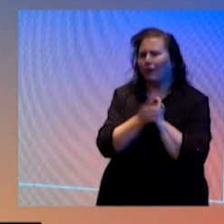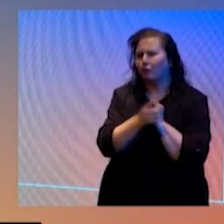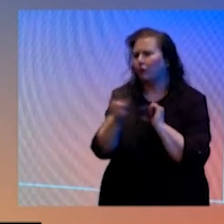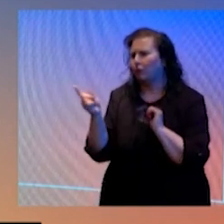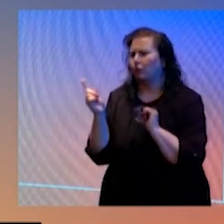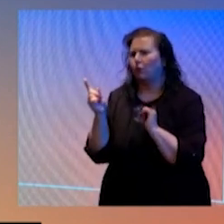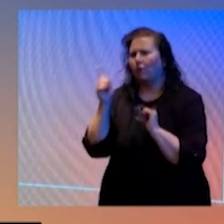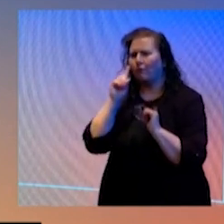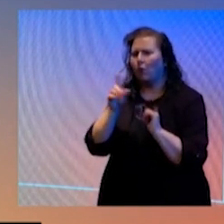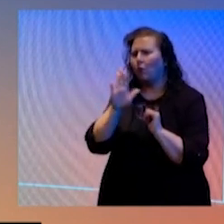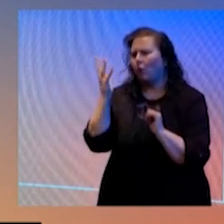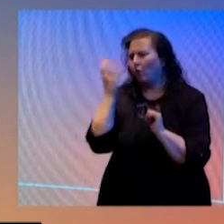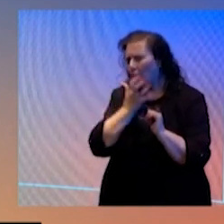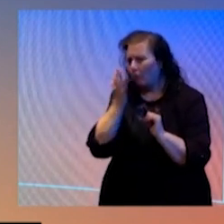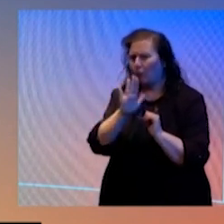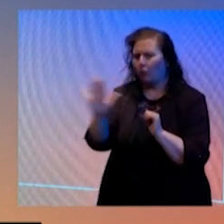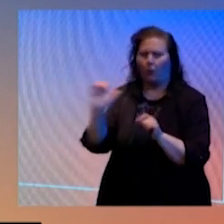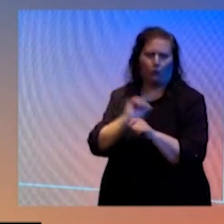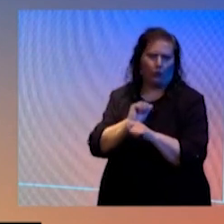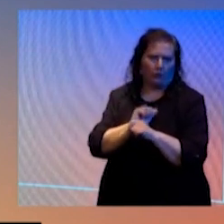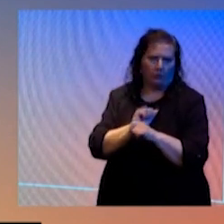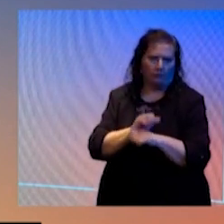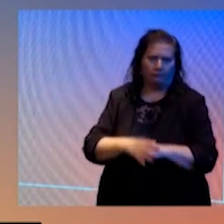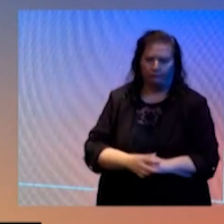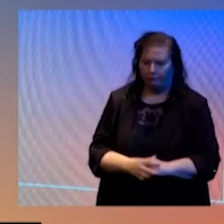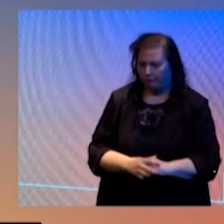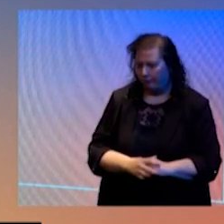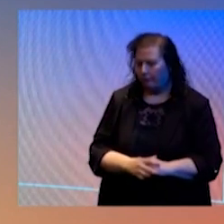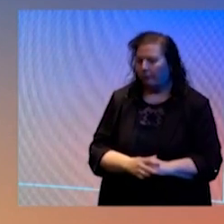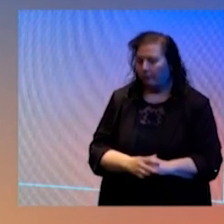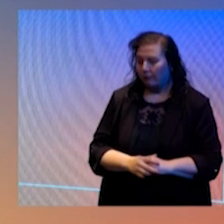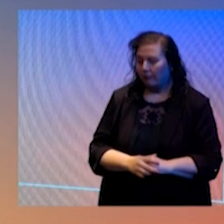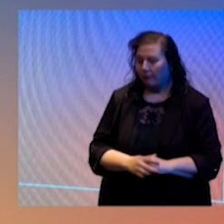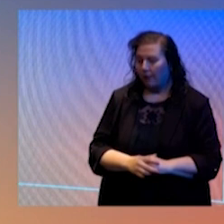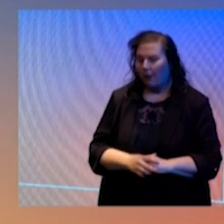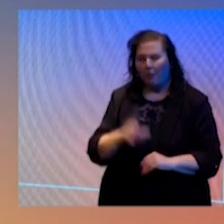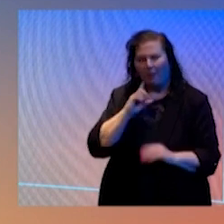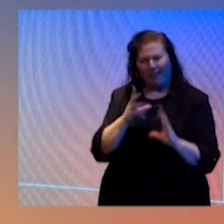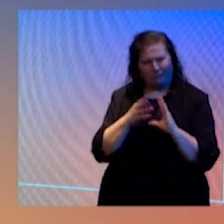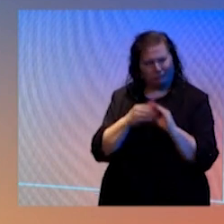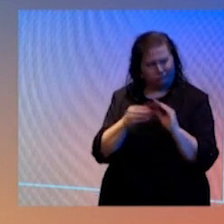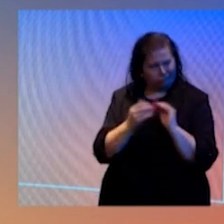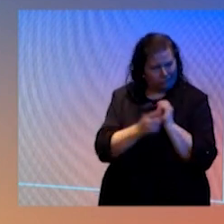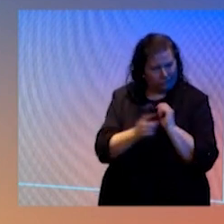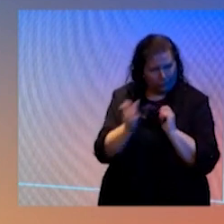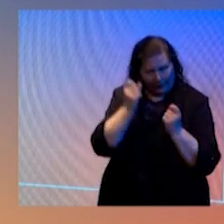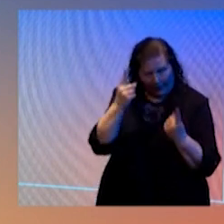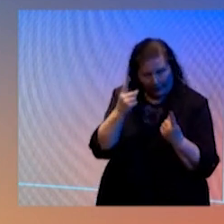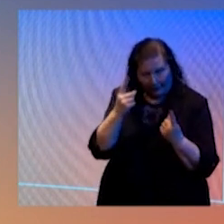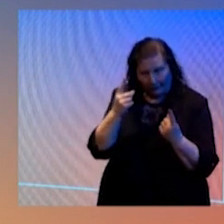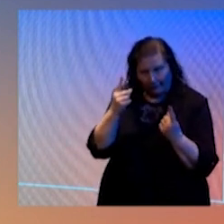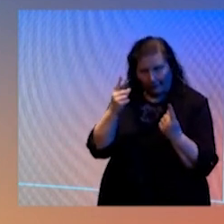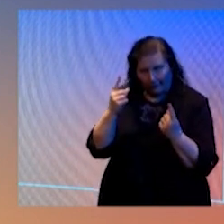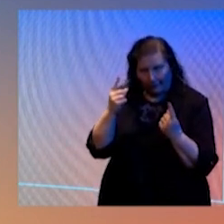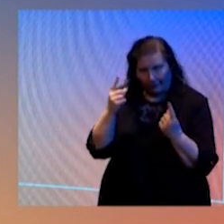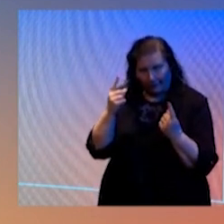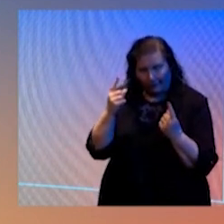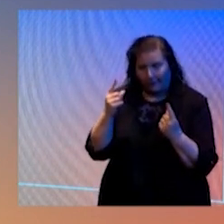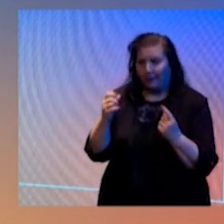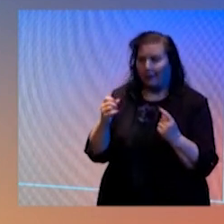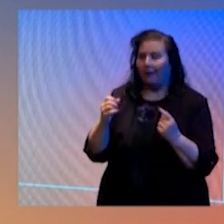your incredible accomplishments. But also, I don't need to tell you this. Higher education